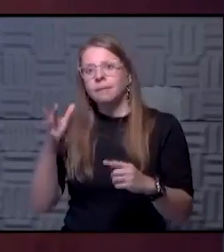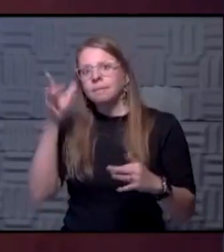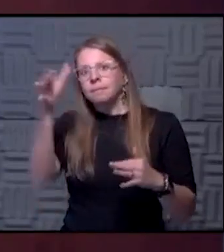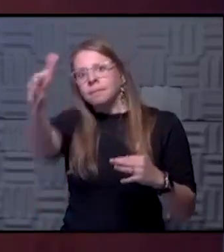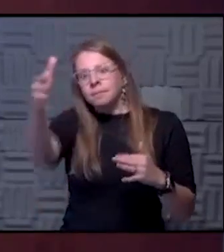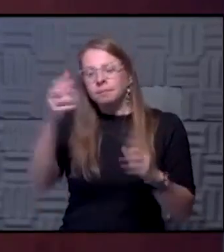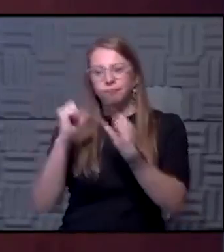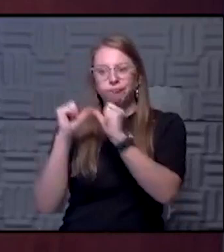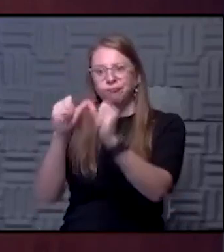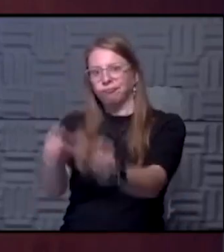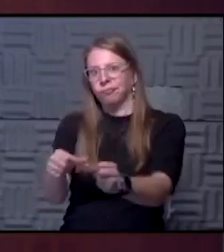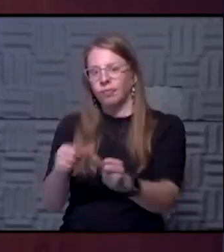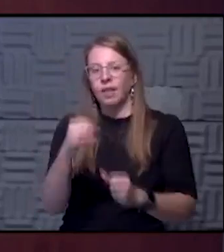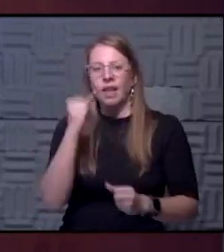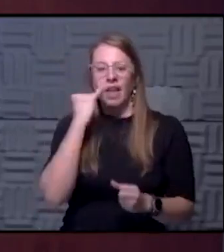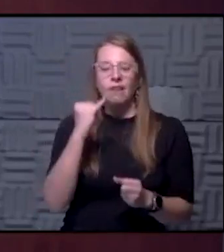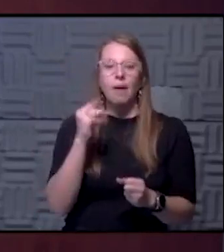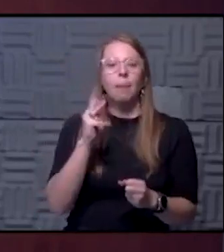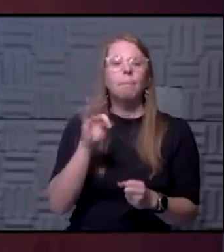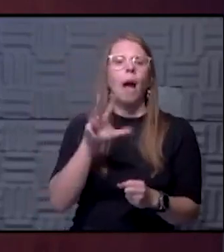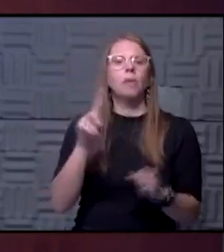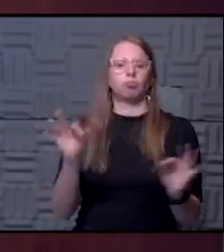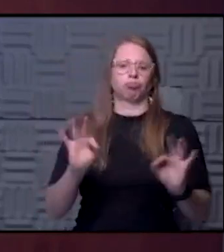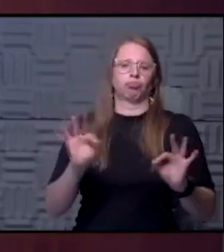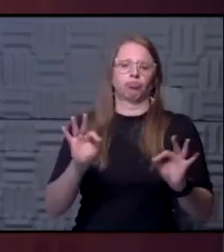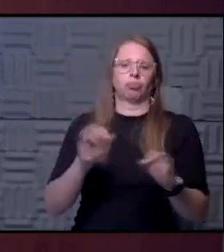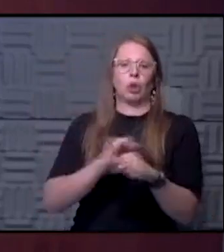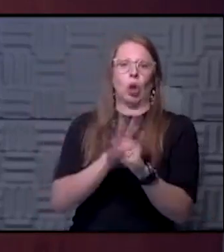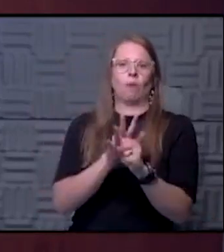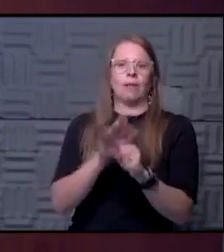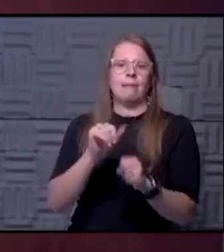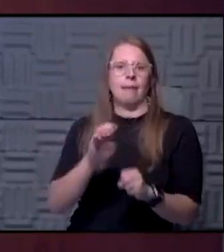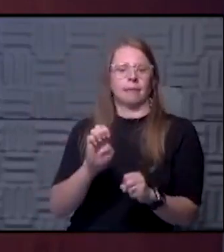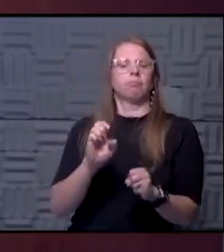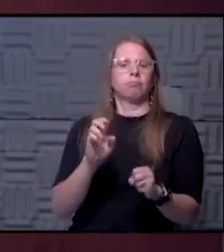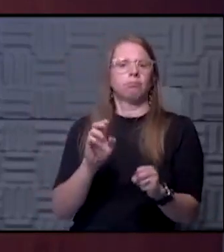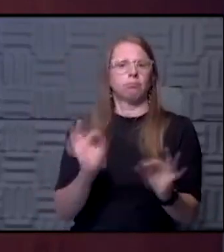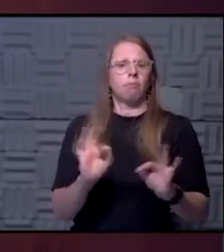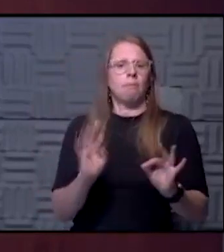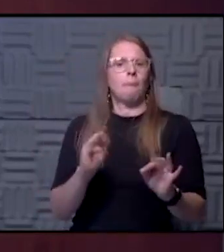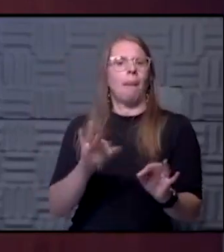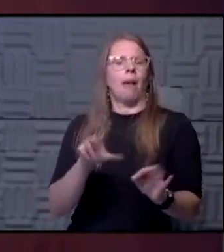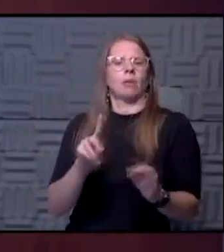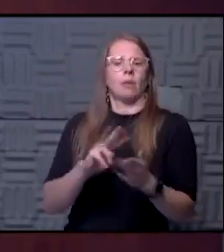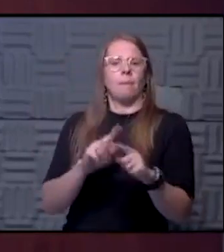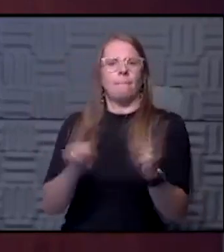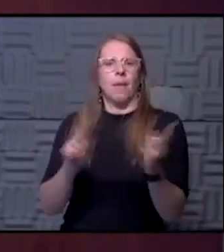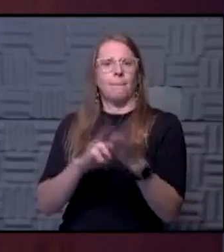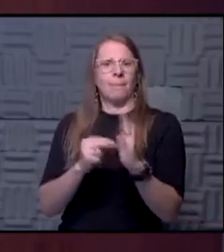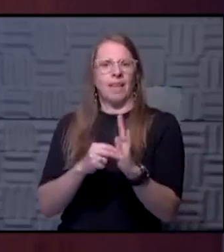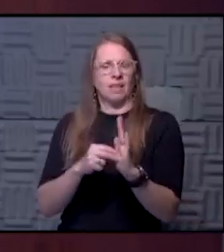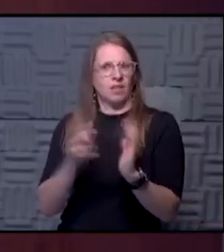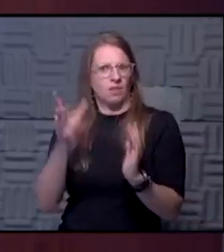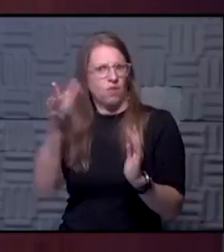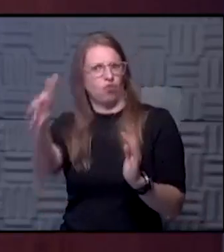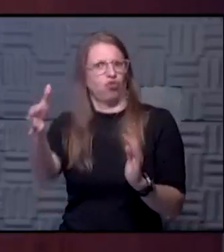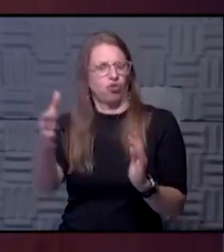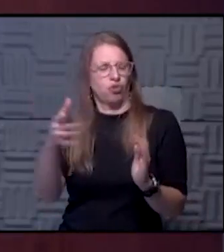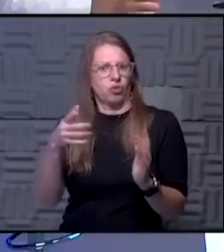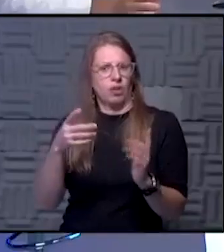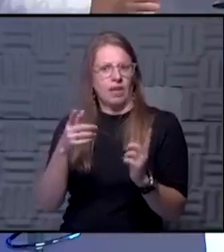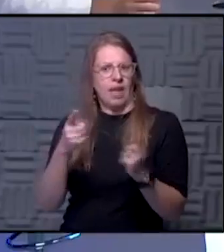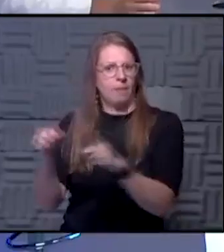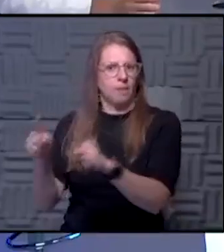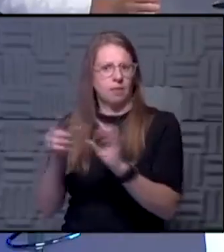You know, if you get a mild COVID case, that's good that you got the mild case, but what are the consequences of that long term? And there are